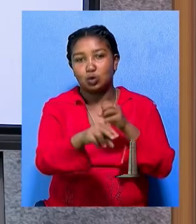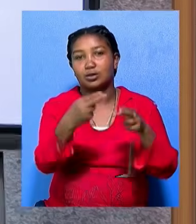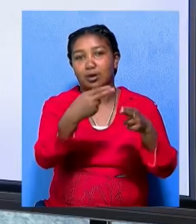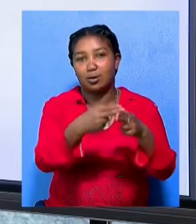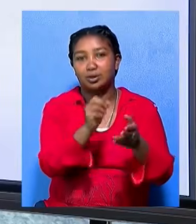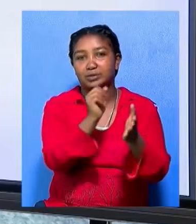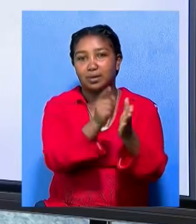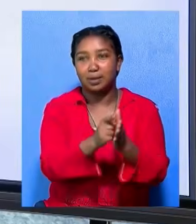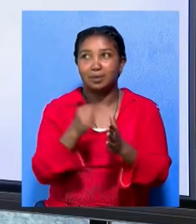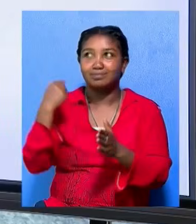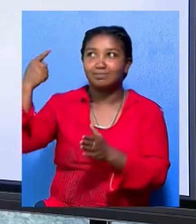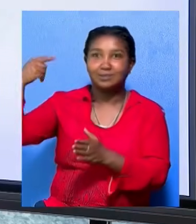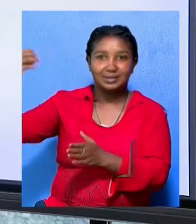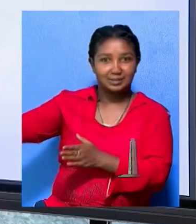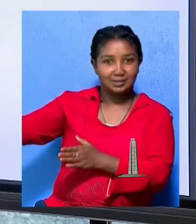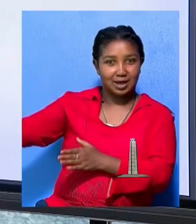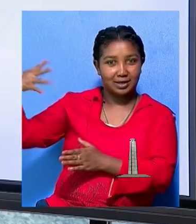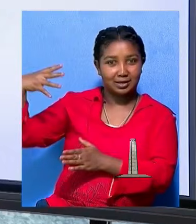Example, sun,